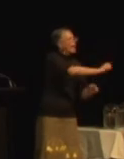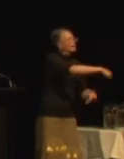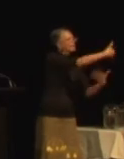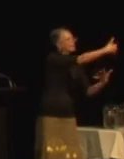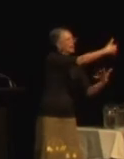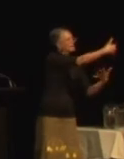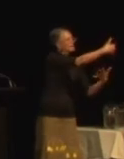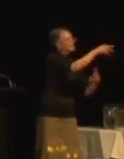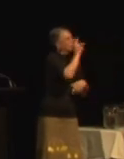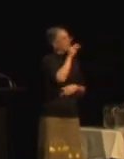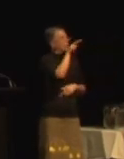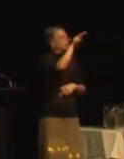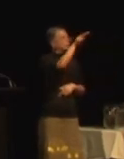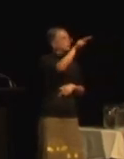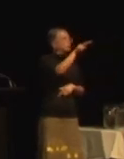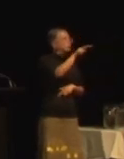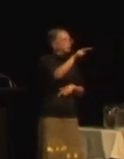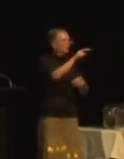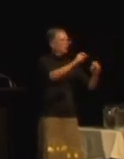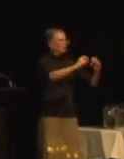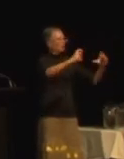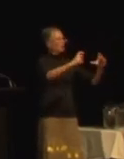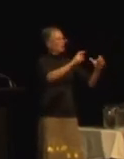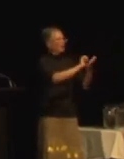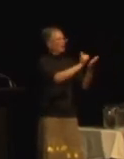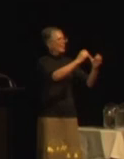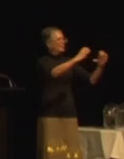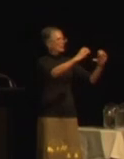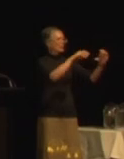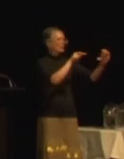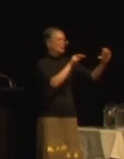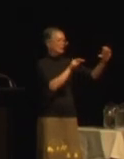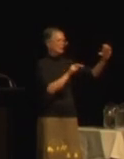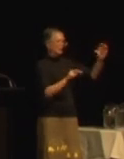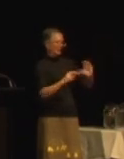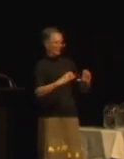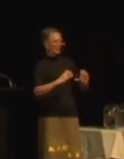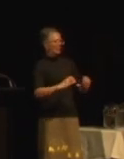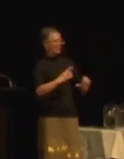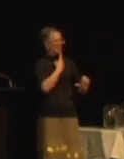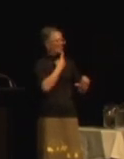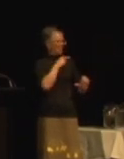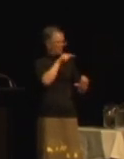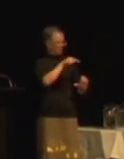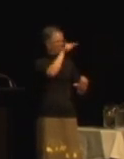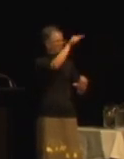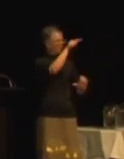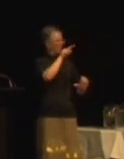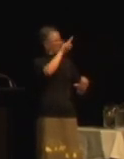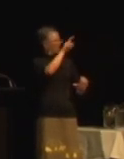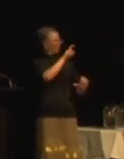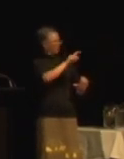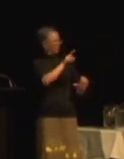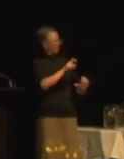where normal people are algorithmically served memes, poorly aggregated news articles and YouTube videos without any